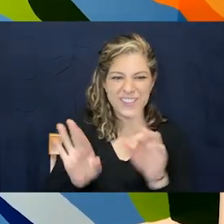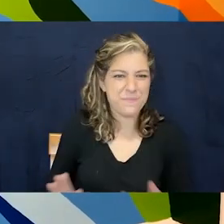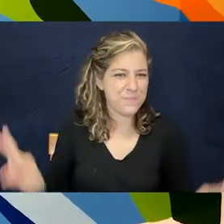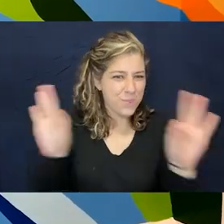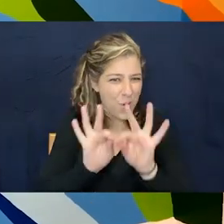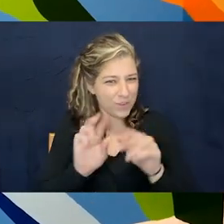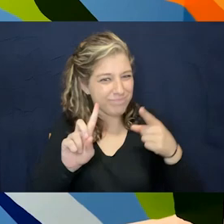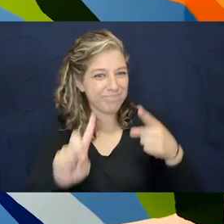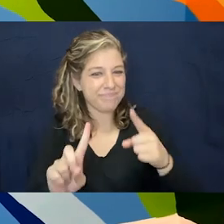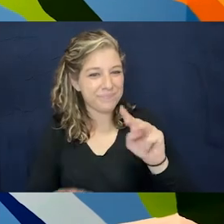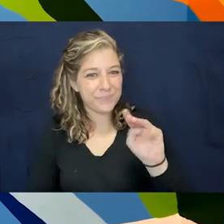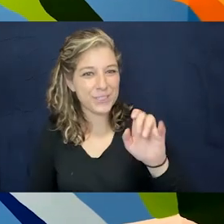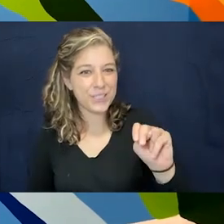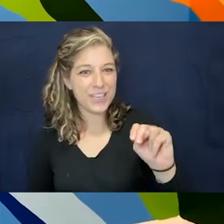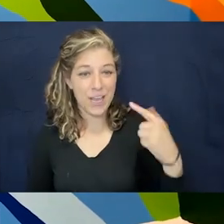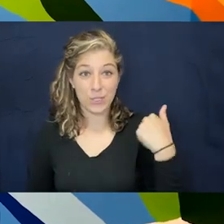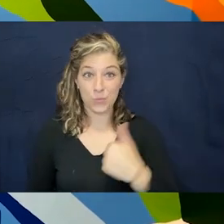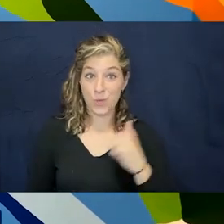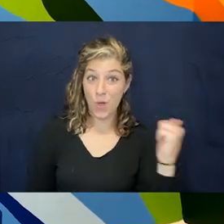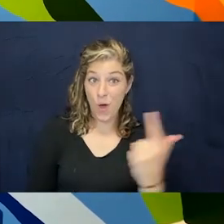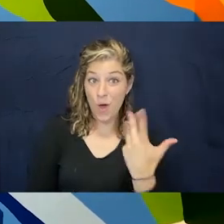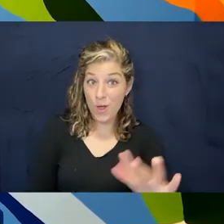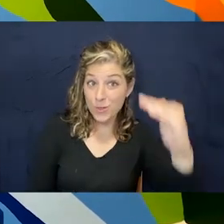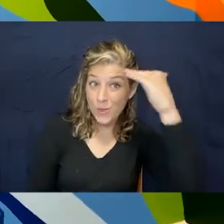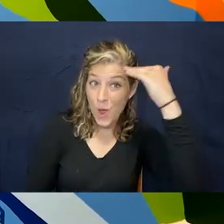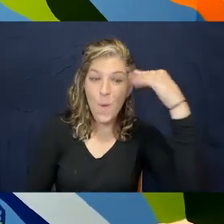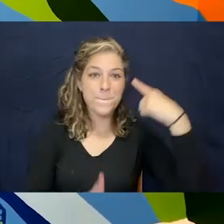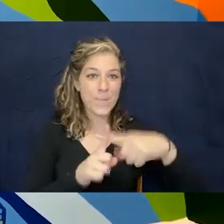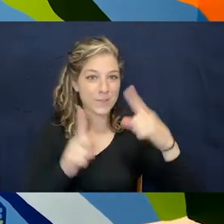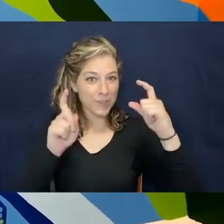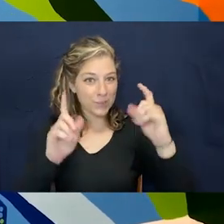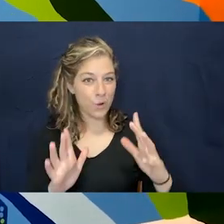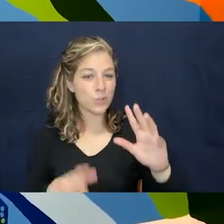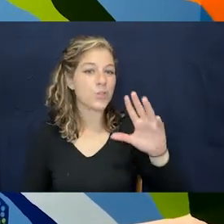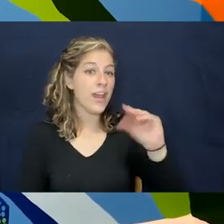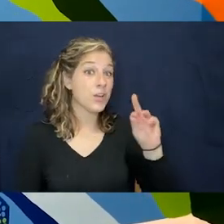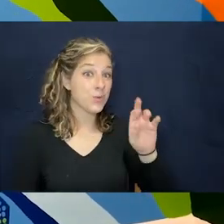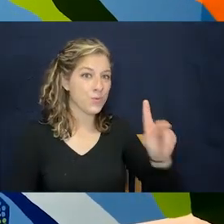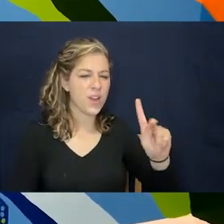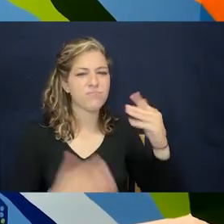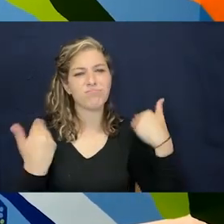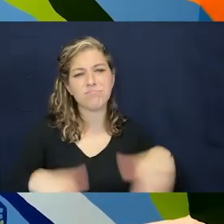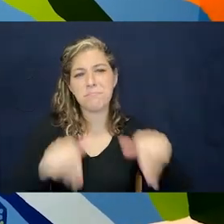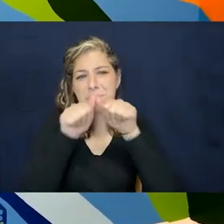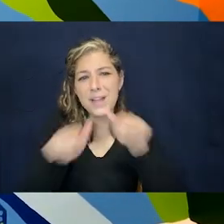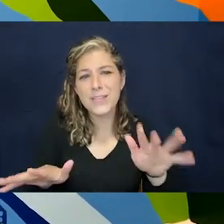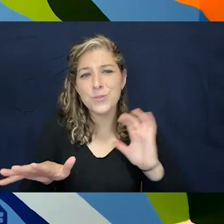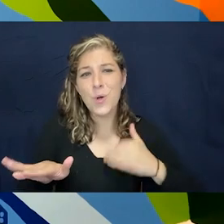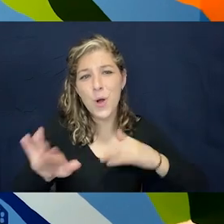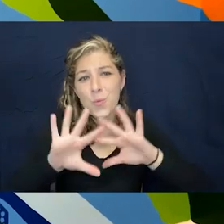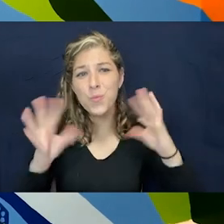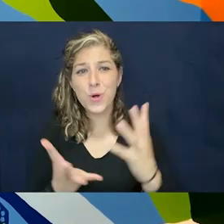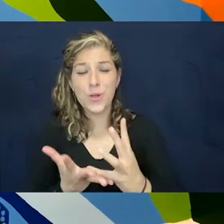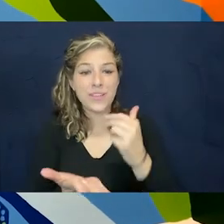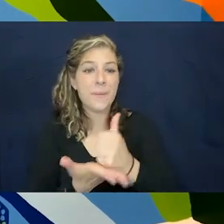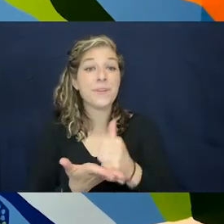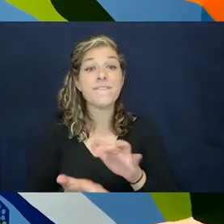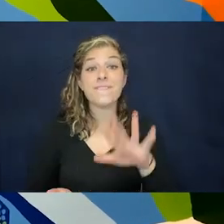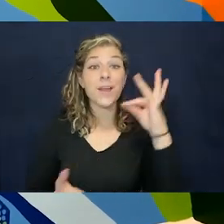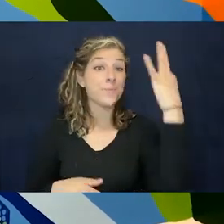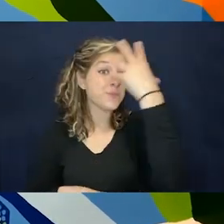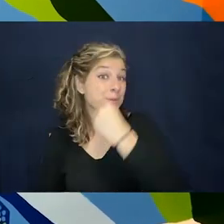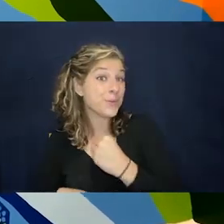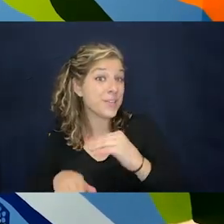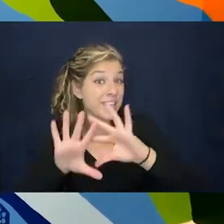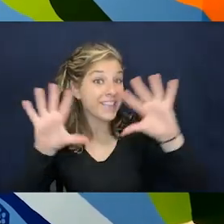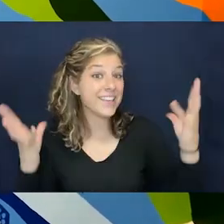Exposure and all of the supporters of this important mission. As we all know, Positive Exposure and Rick have been such a blessing